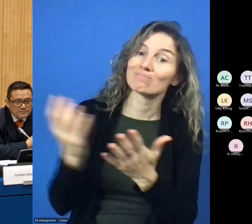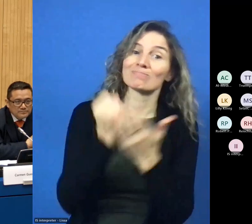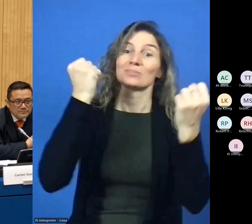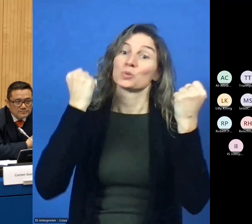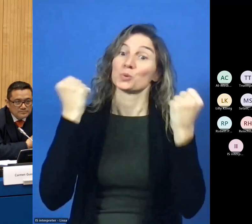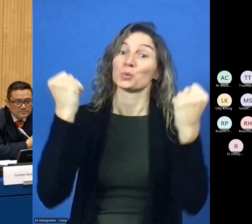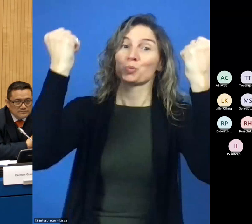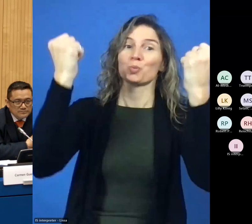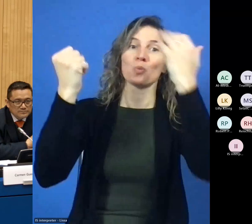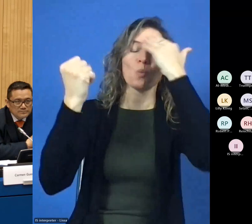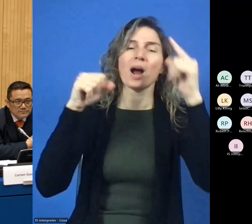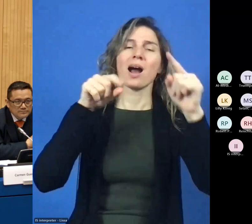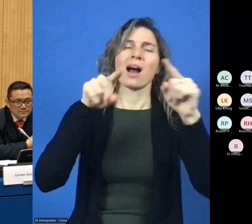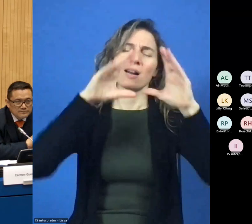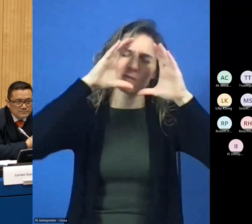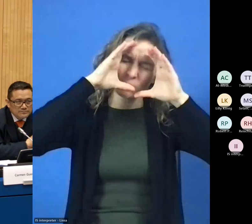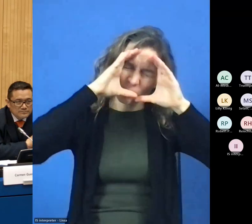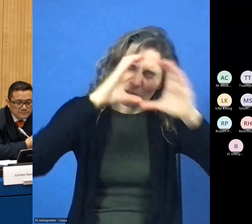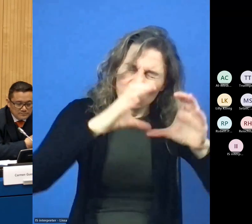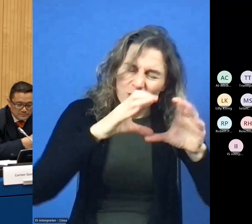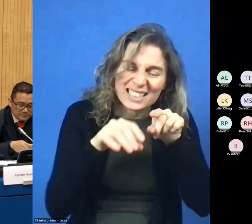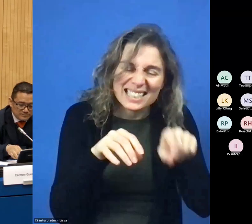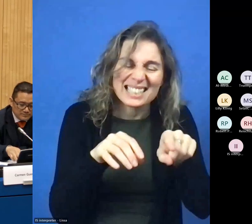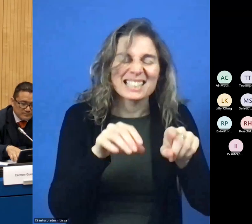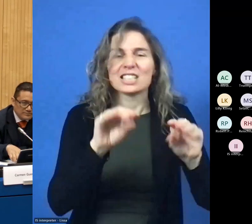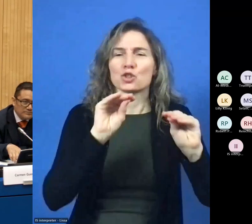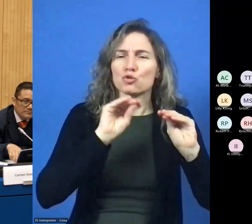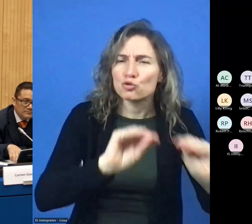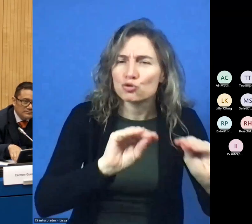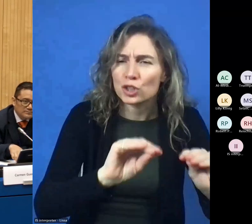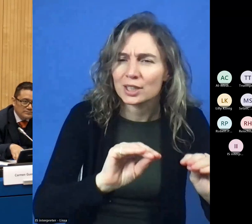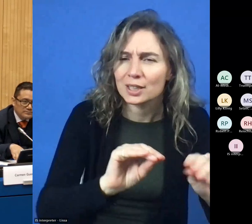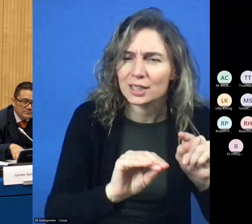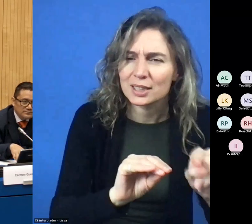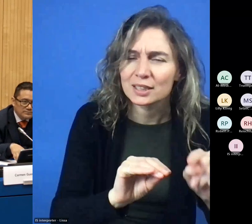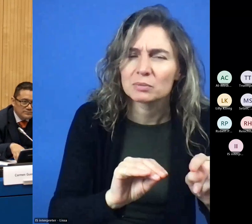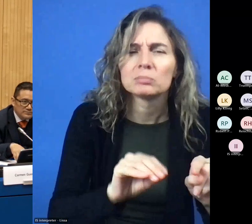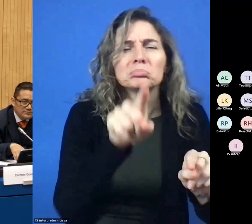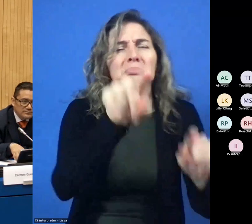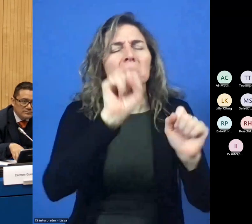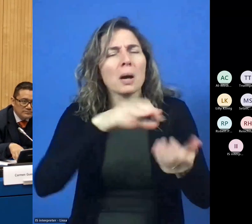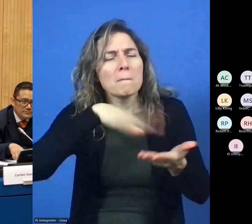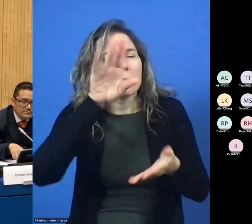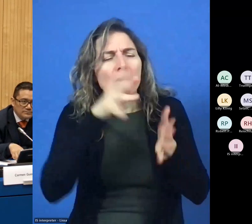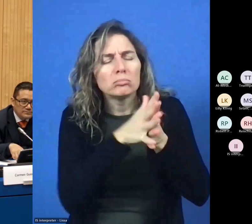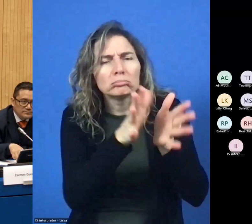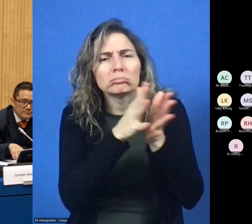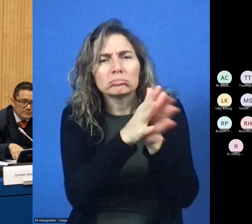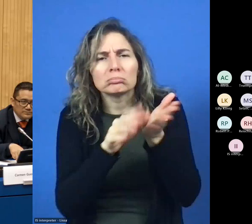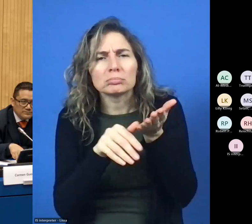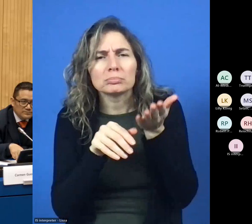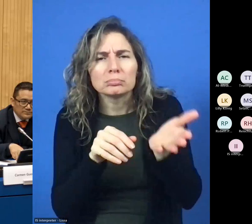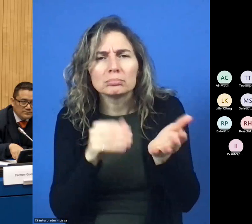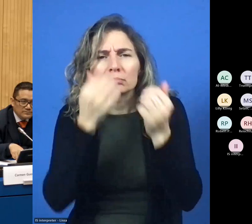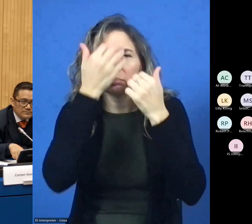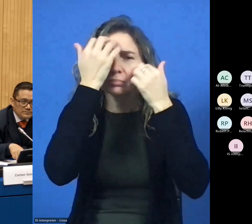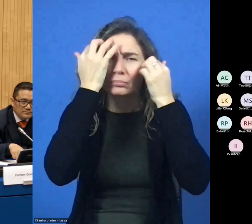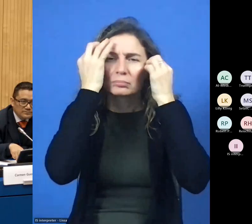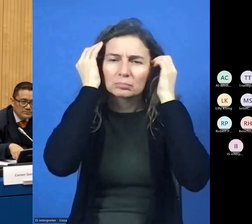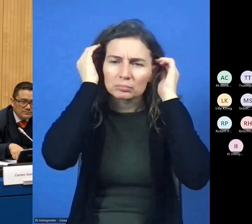focus on training. Could you say a little bit more about that and how that has progressed and what input you have provided